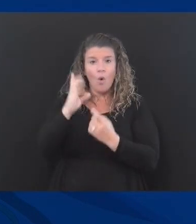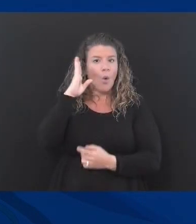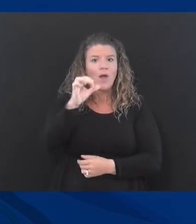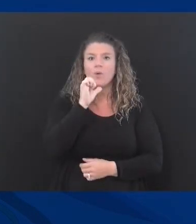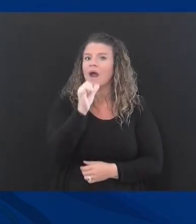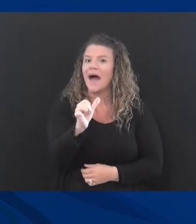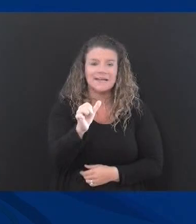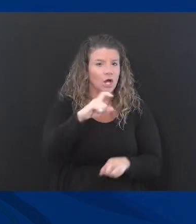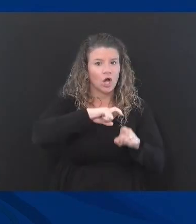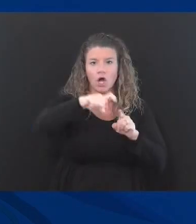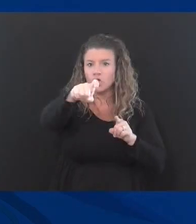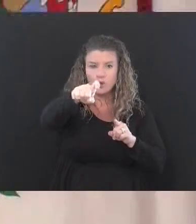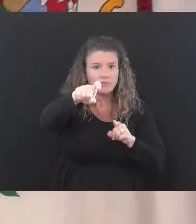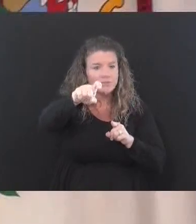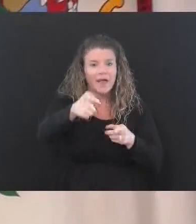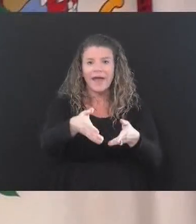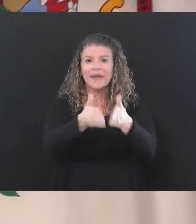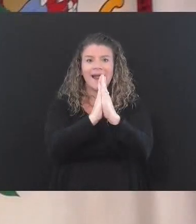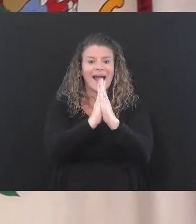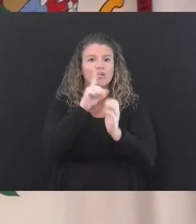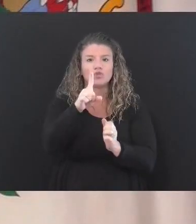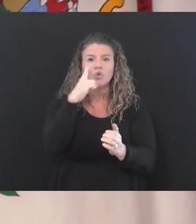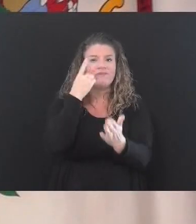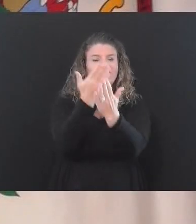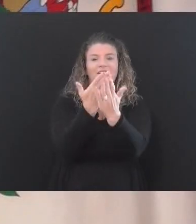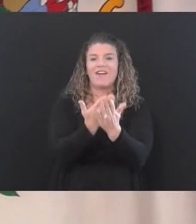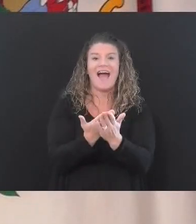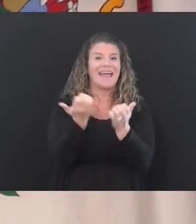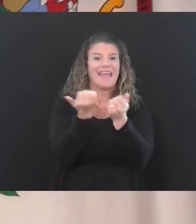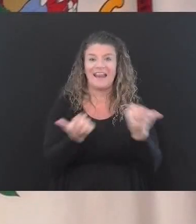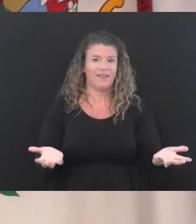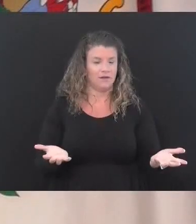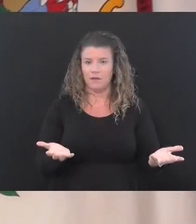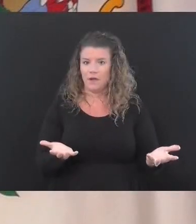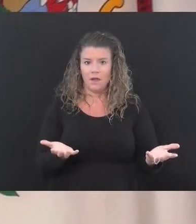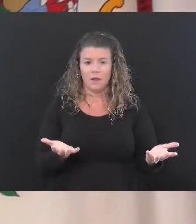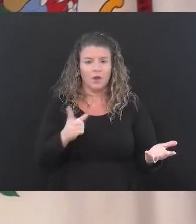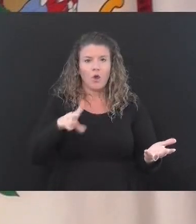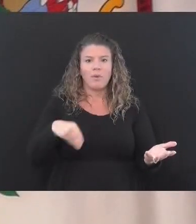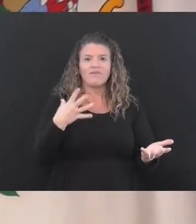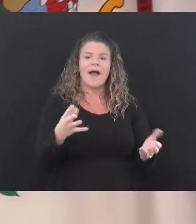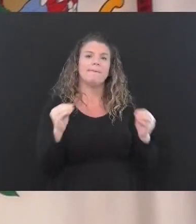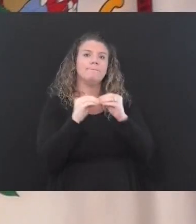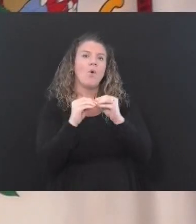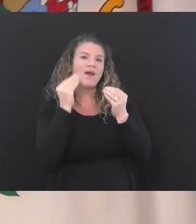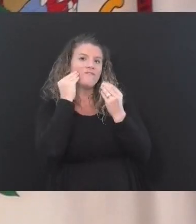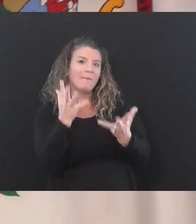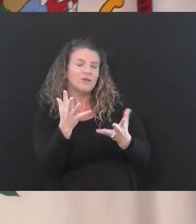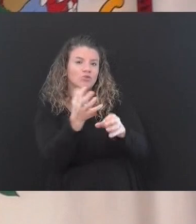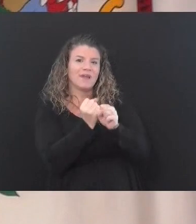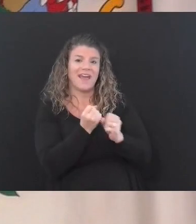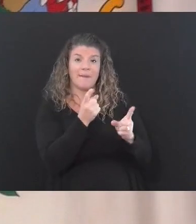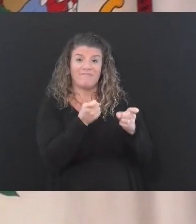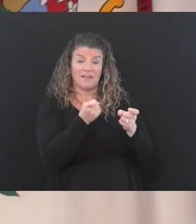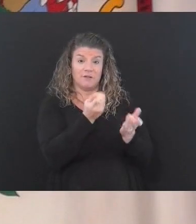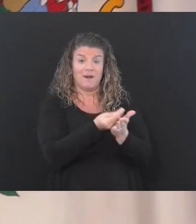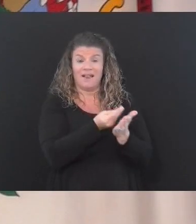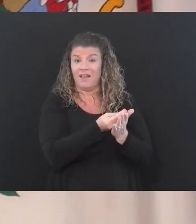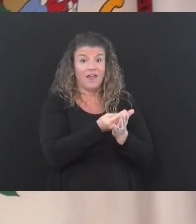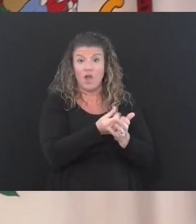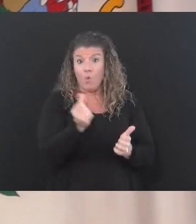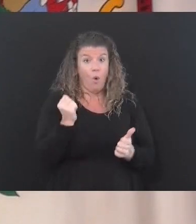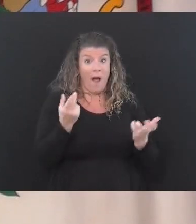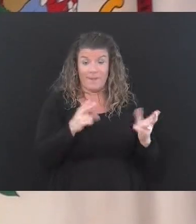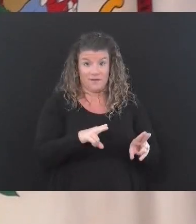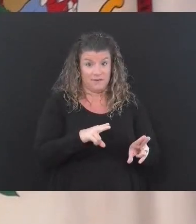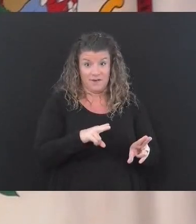you and ask you to verify, to provide additional financial information or whatever it may be. So